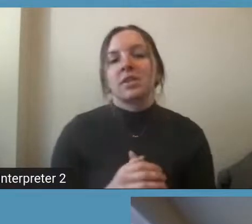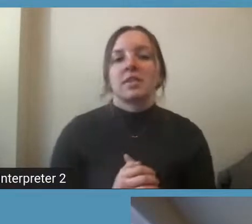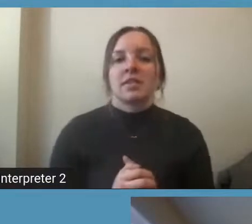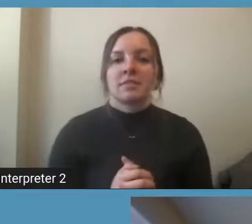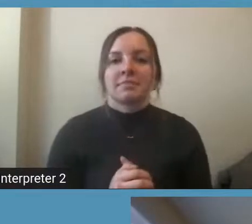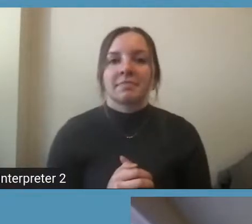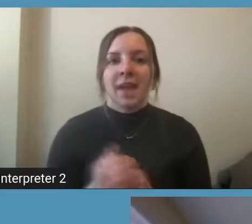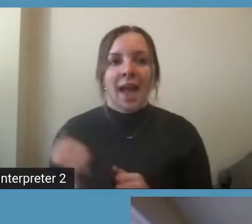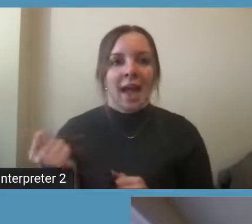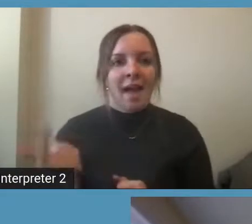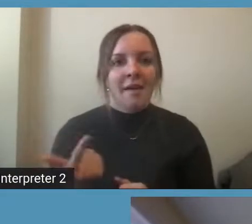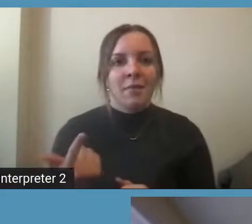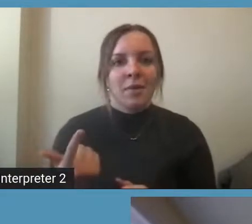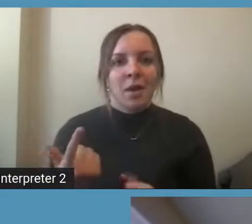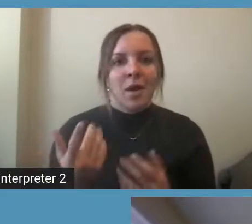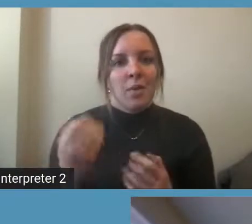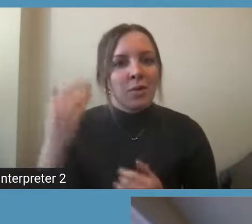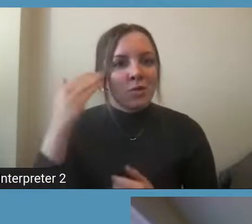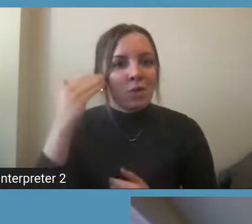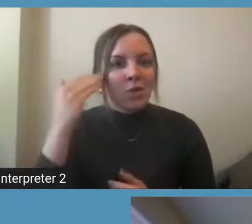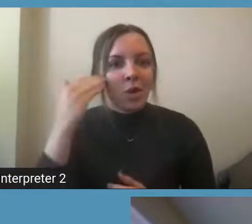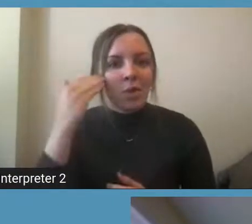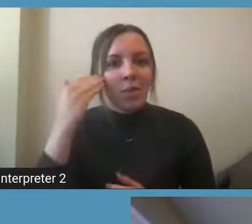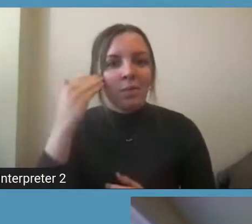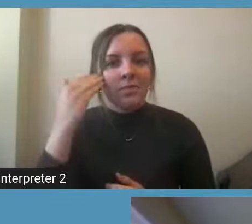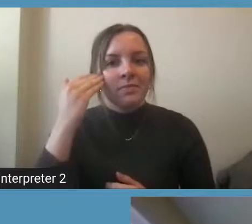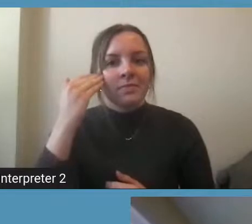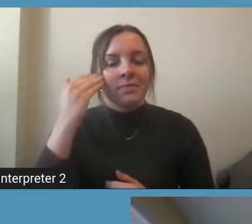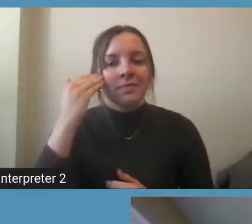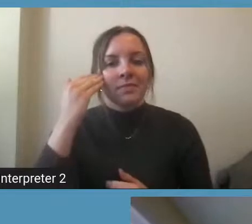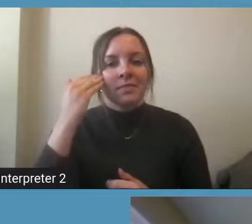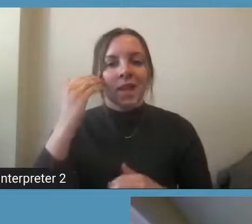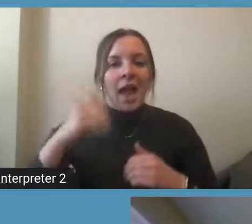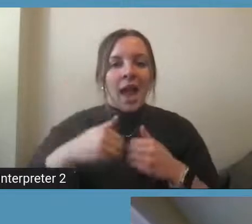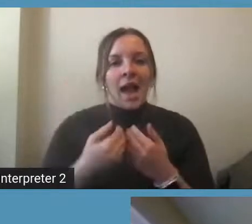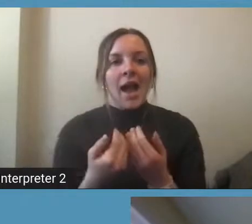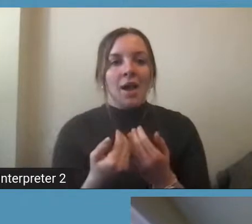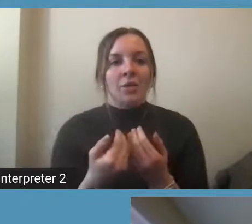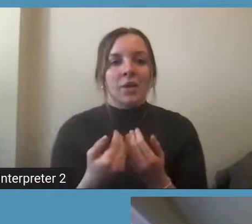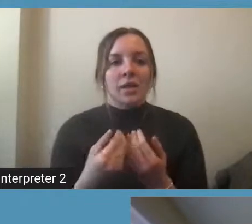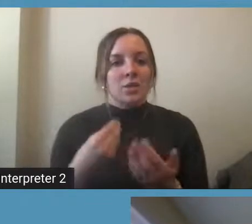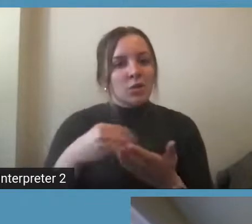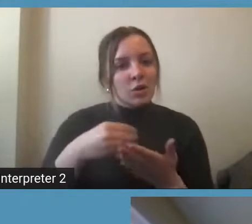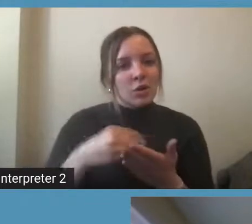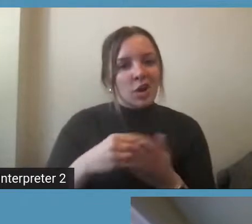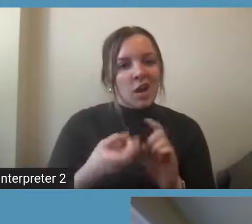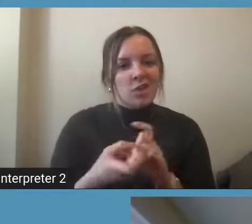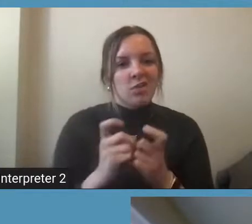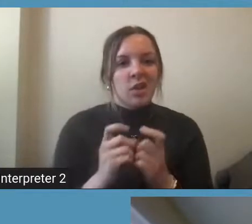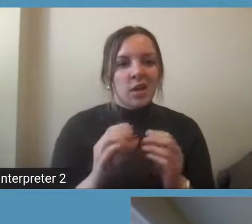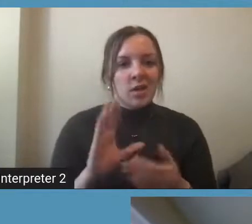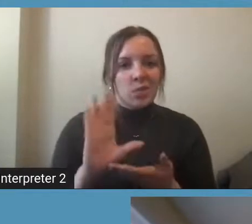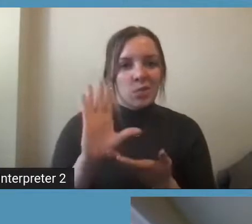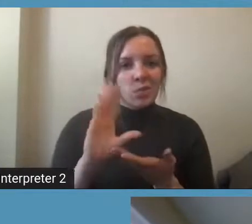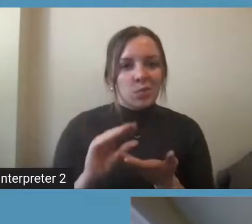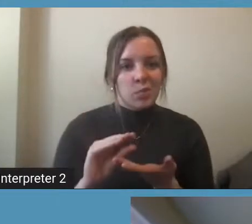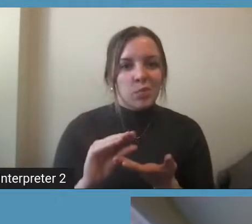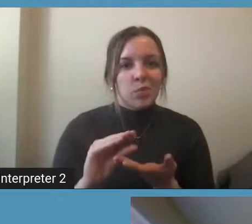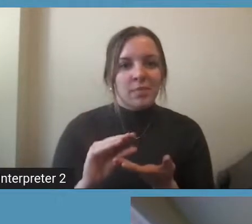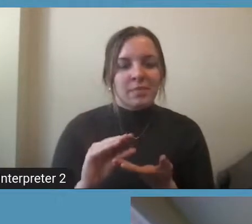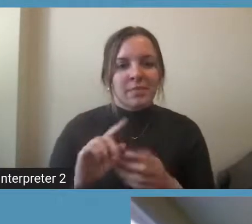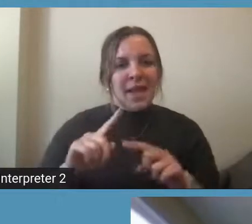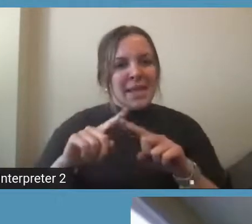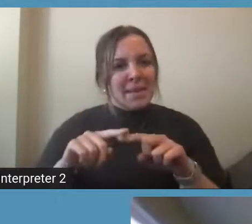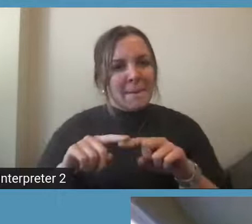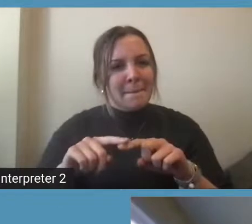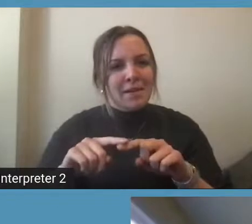everyone's mind is what drives costs with this kind of a thing? What are the costs, dependent on the